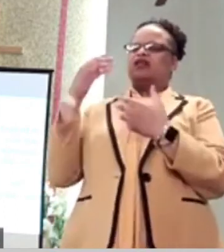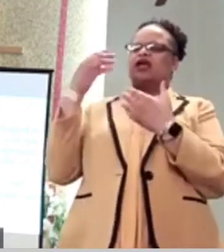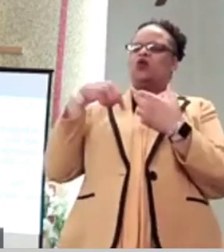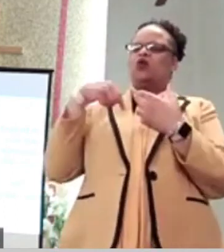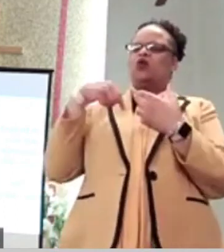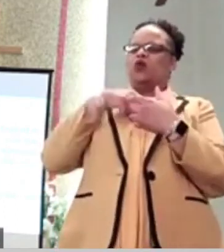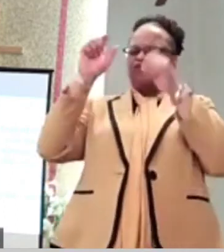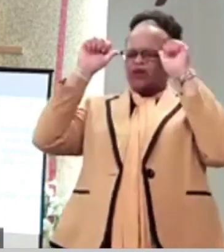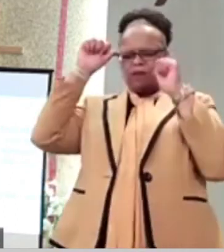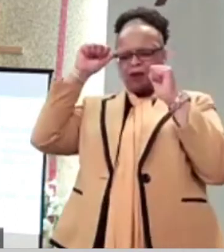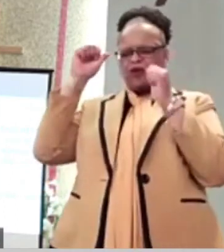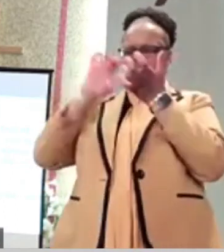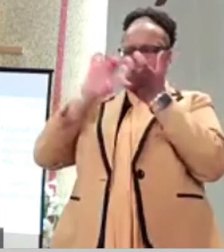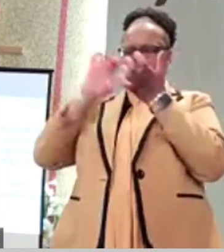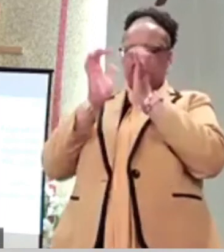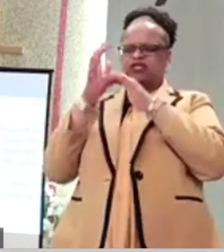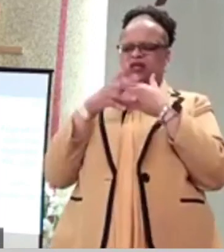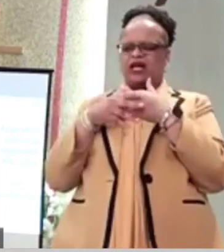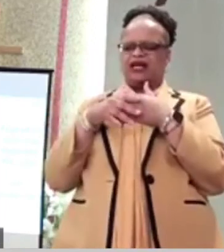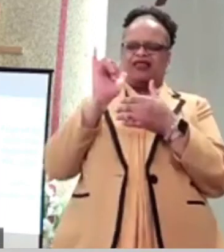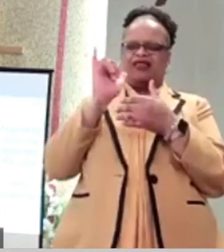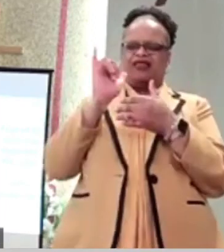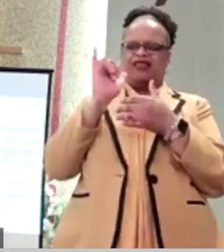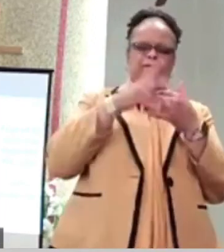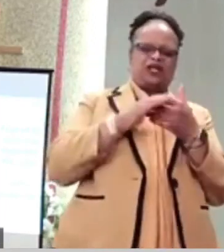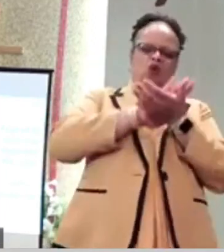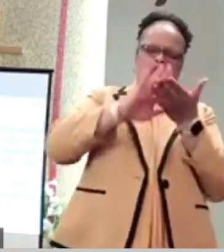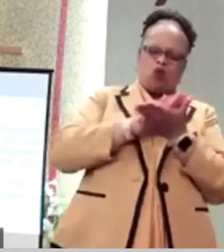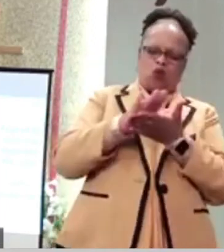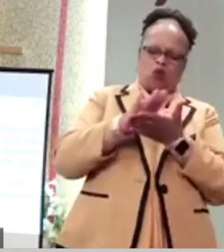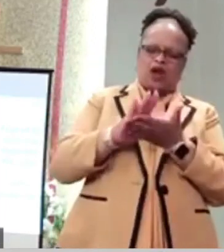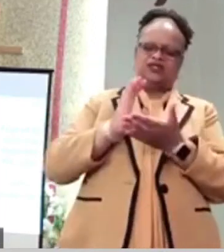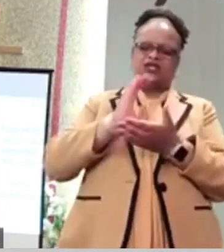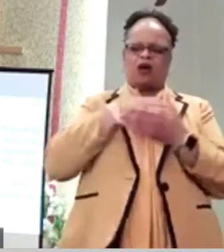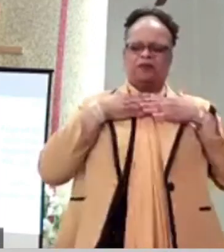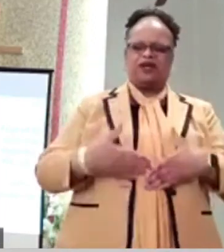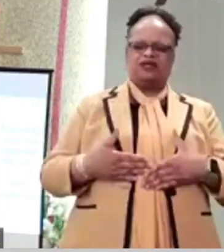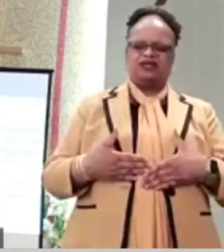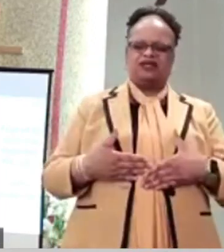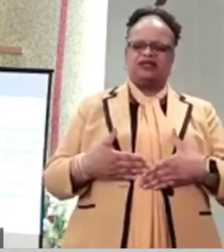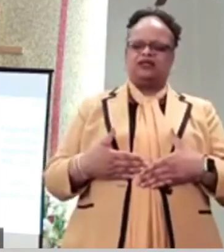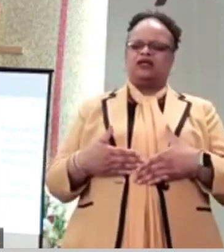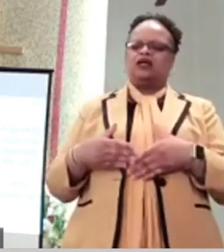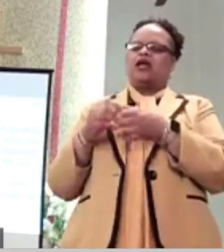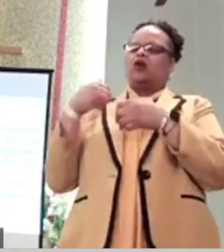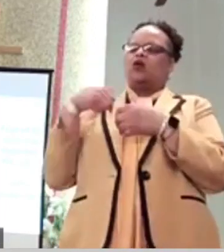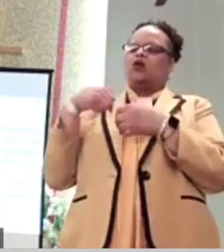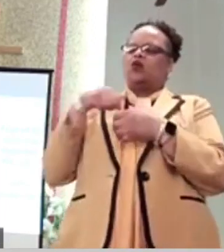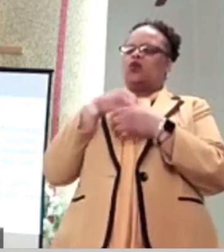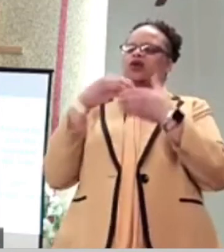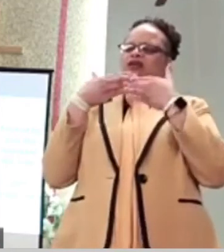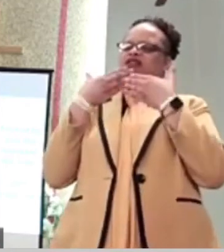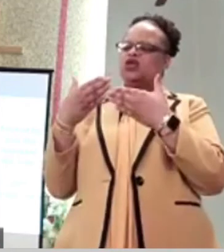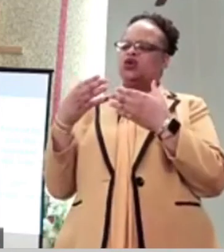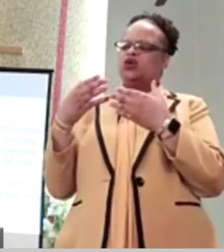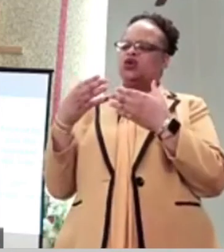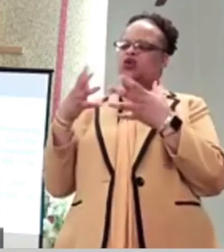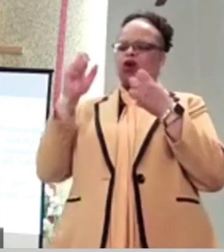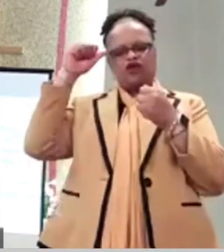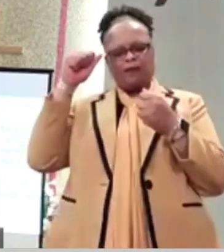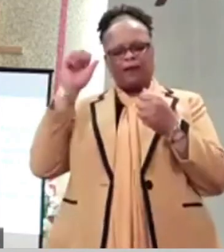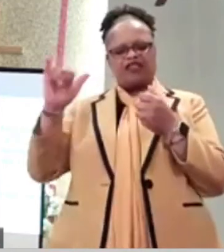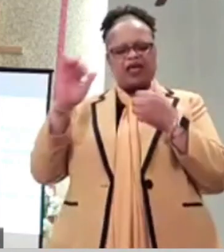of Jesus that washed us when we were immersed into the most powerful body, the body of your Son, Jesus Christ. And Father, we just want to